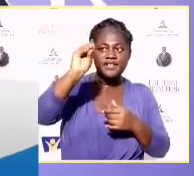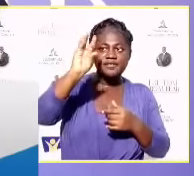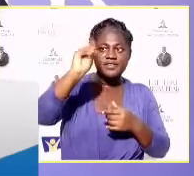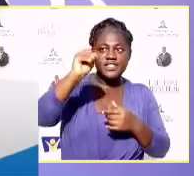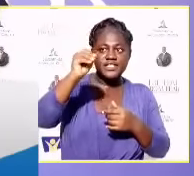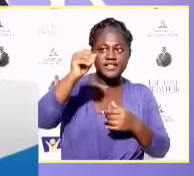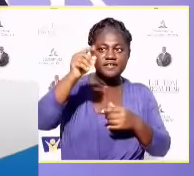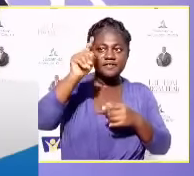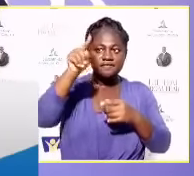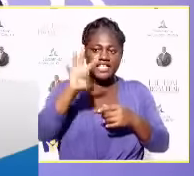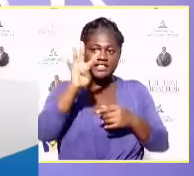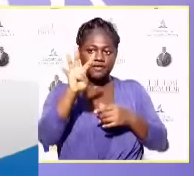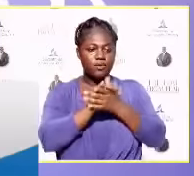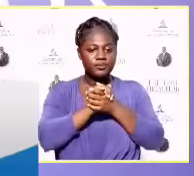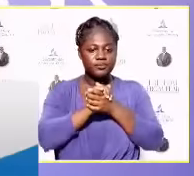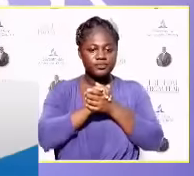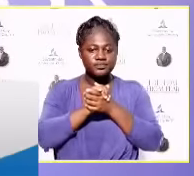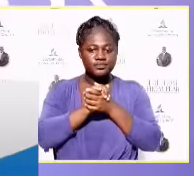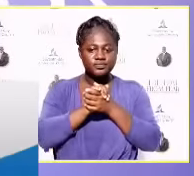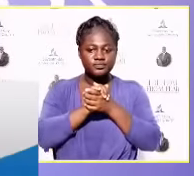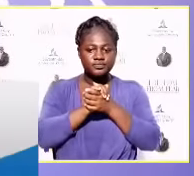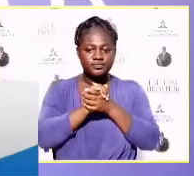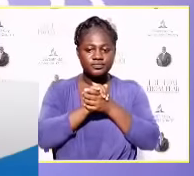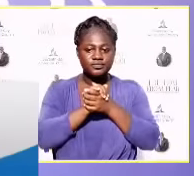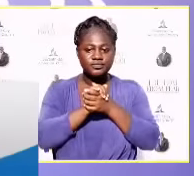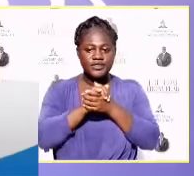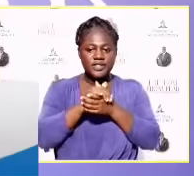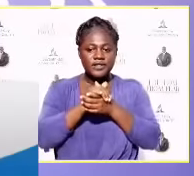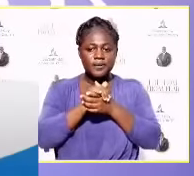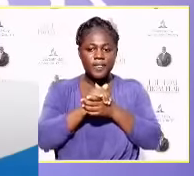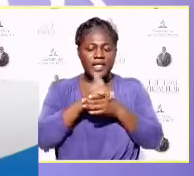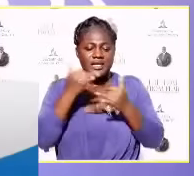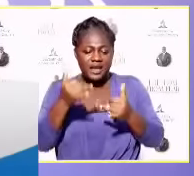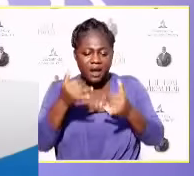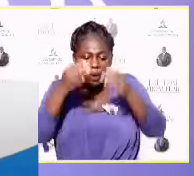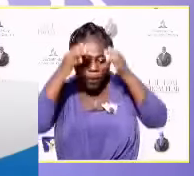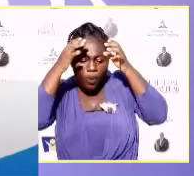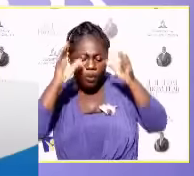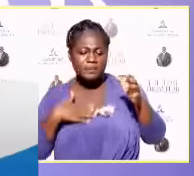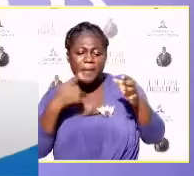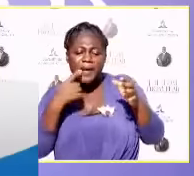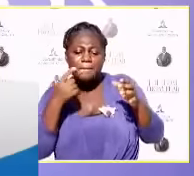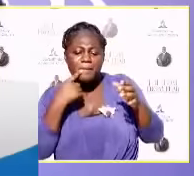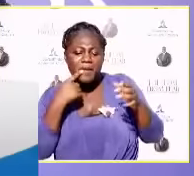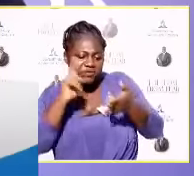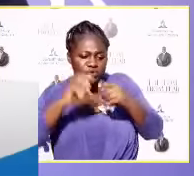50:19, we meet it again. Thou givest thy mouth to evil, and